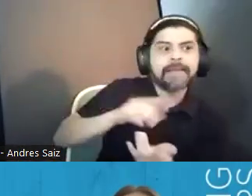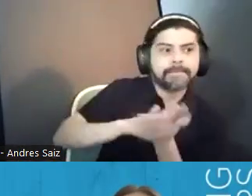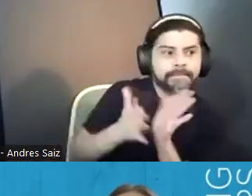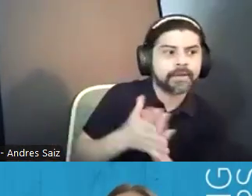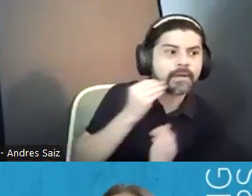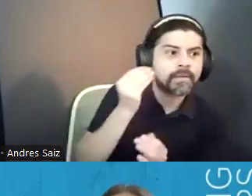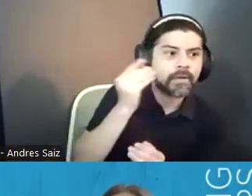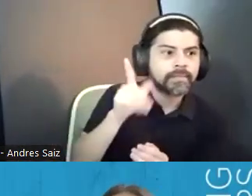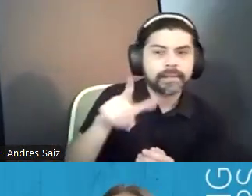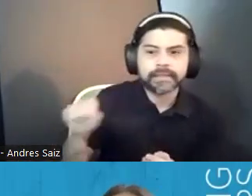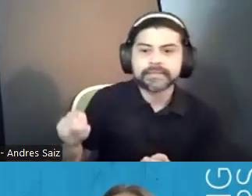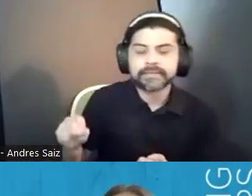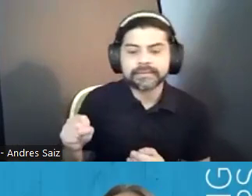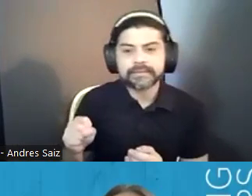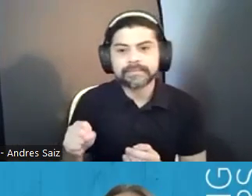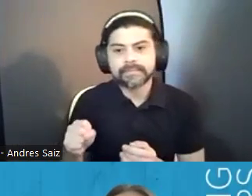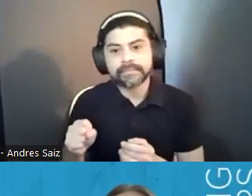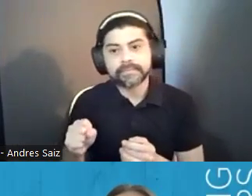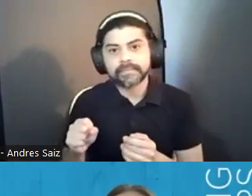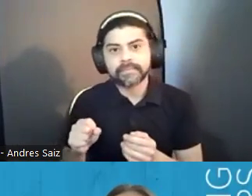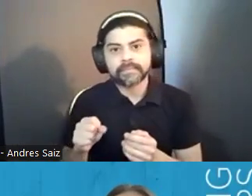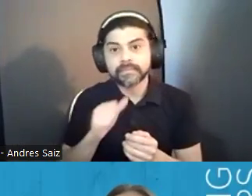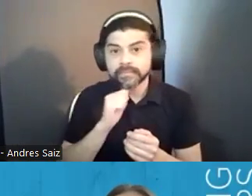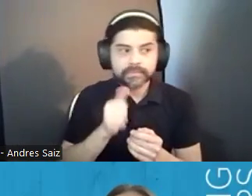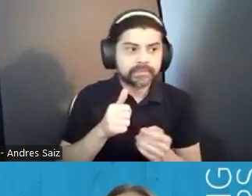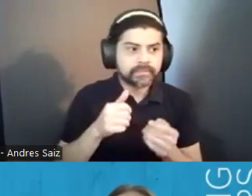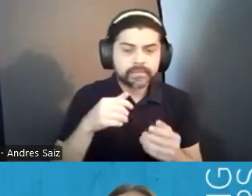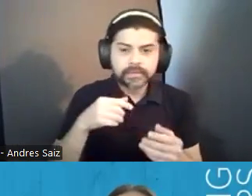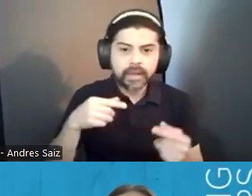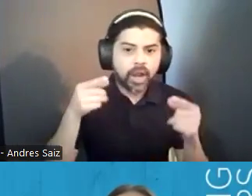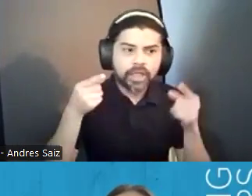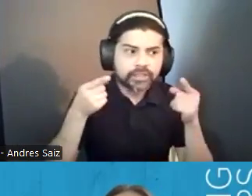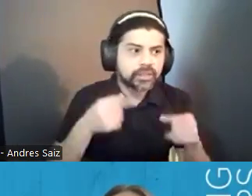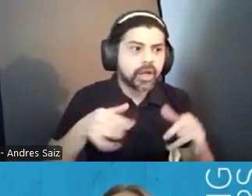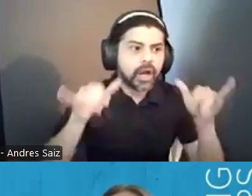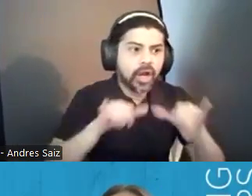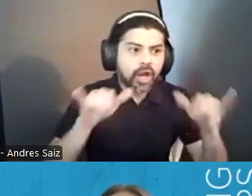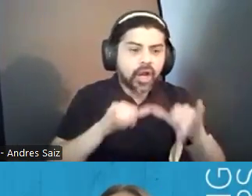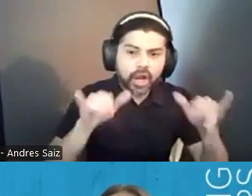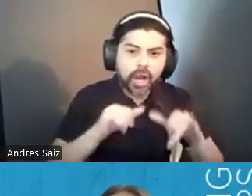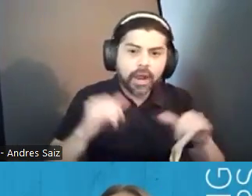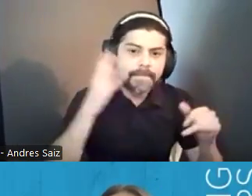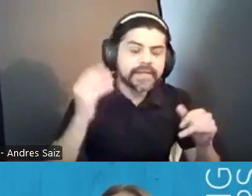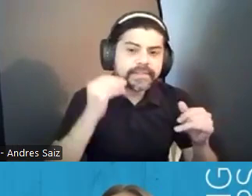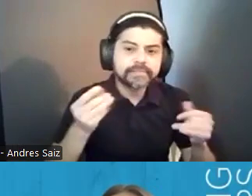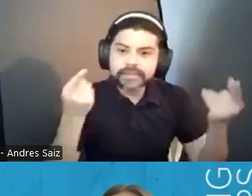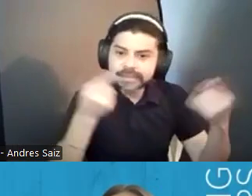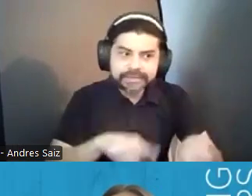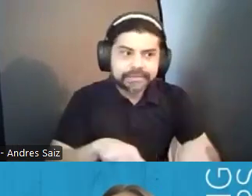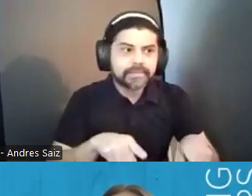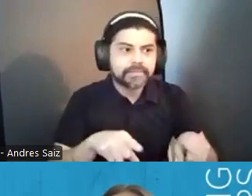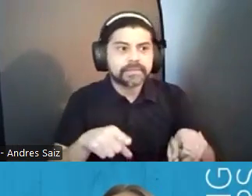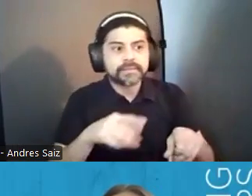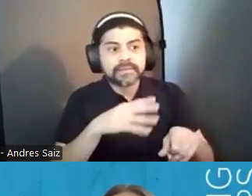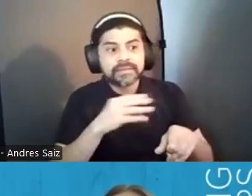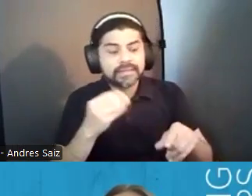not an uncommon story. I've heard from many people with lived experience that that is how they became unhoused